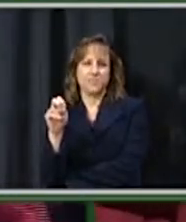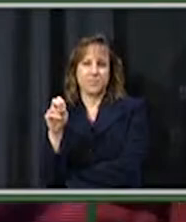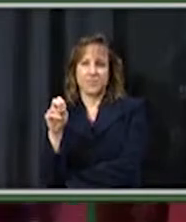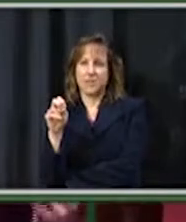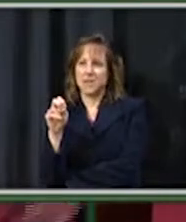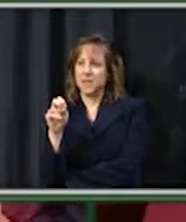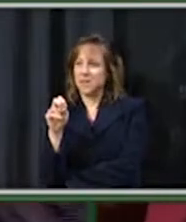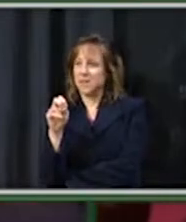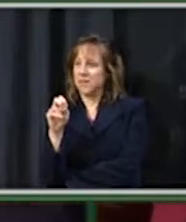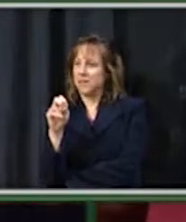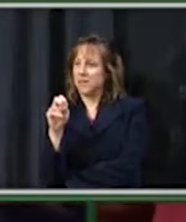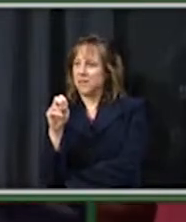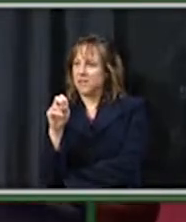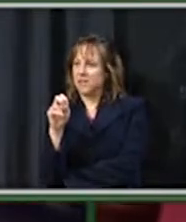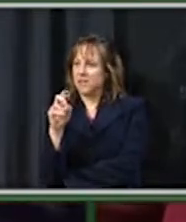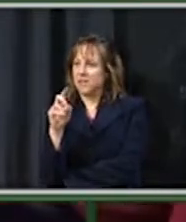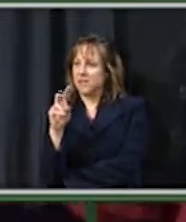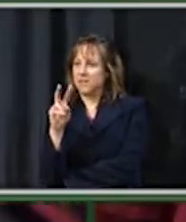Lindsay Marie Burks.